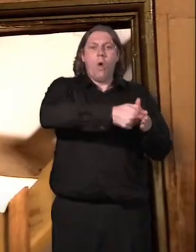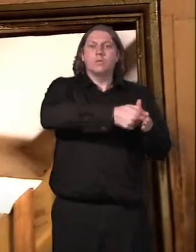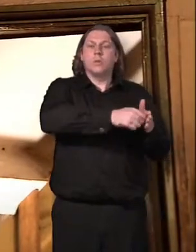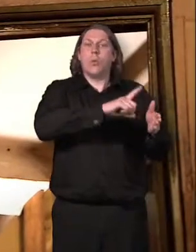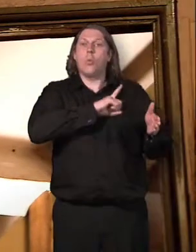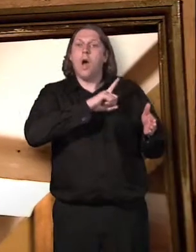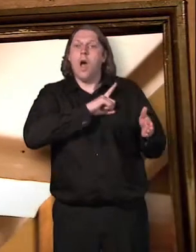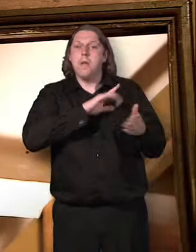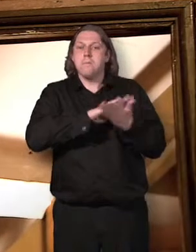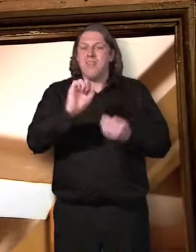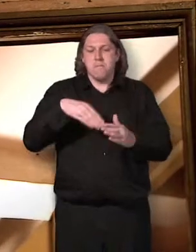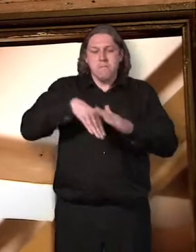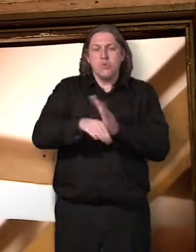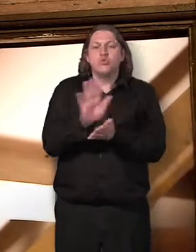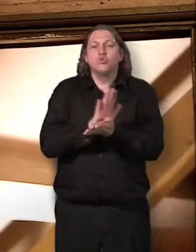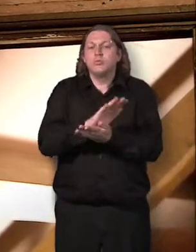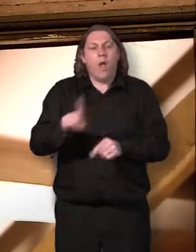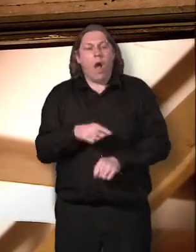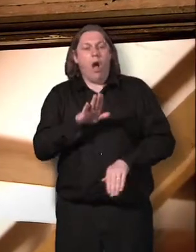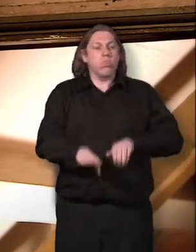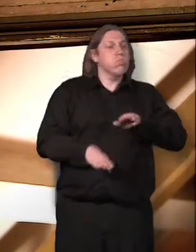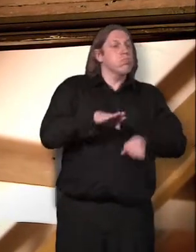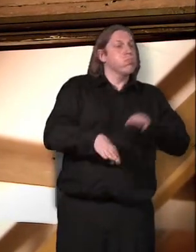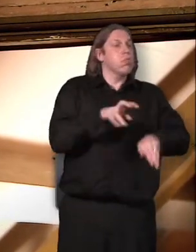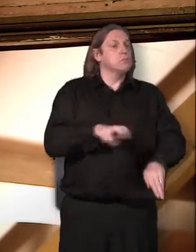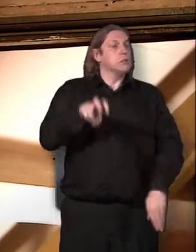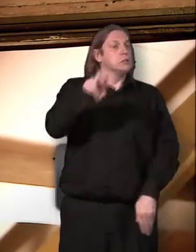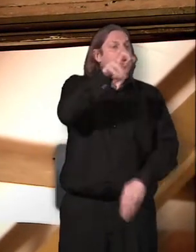wouldn't have got their muddy footprints on the stair carpet.